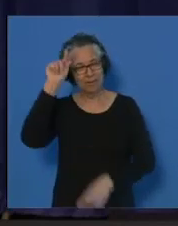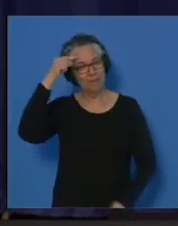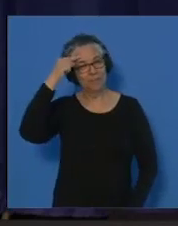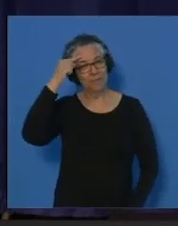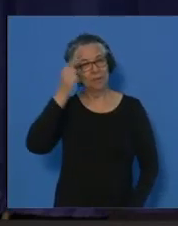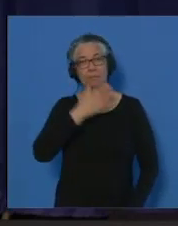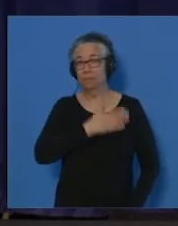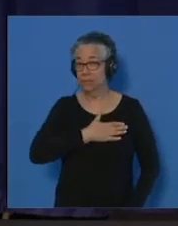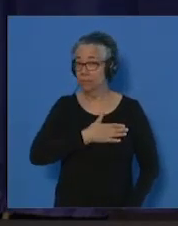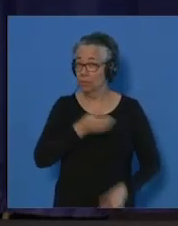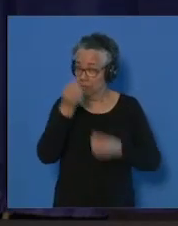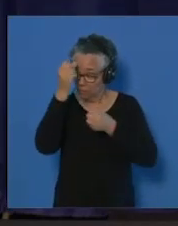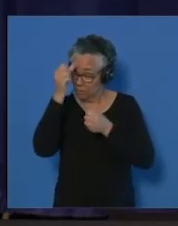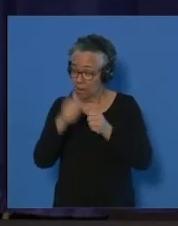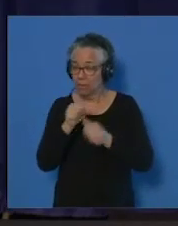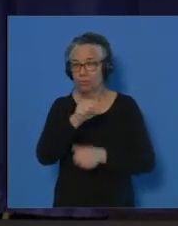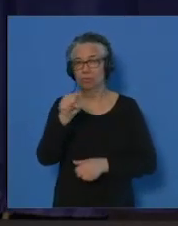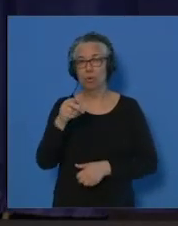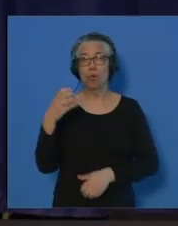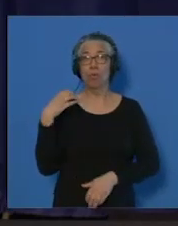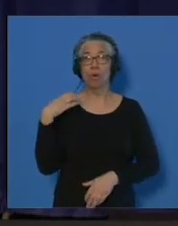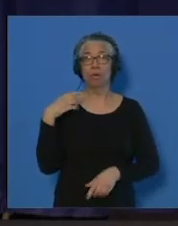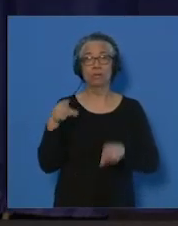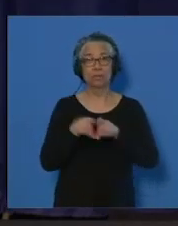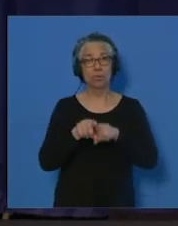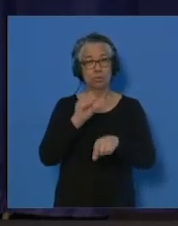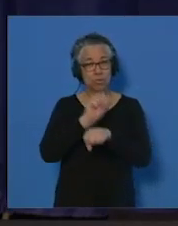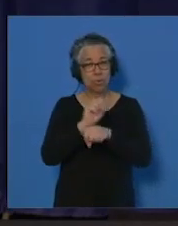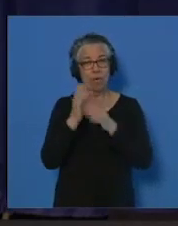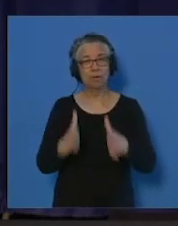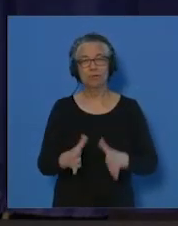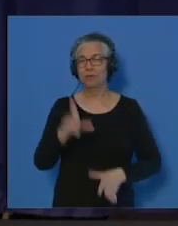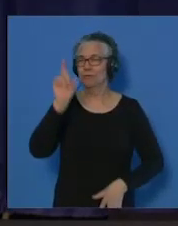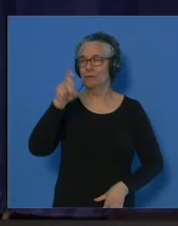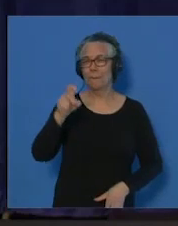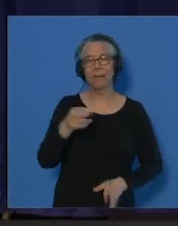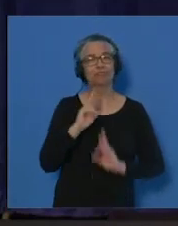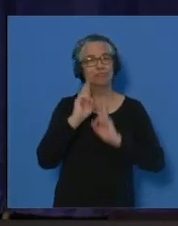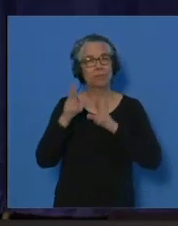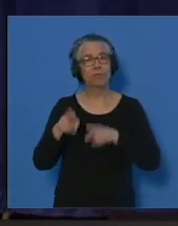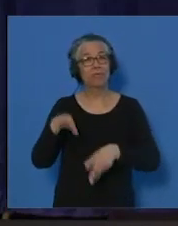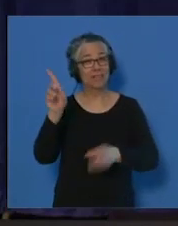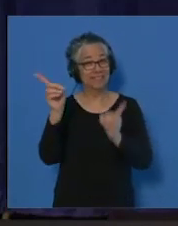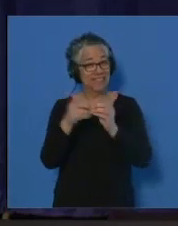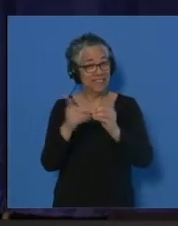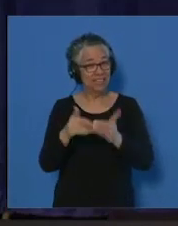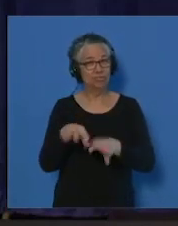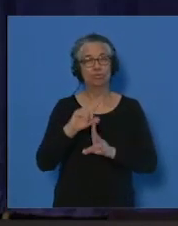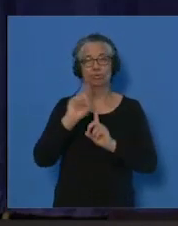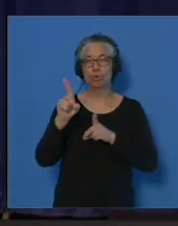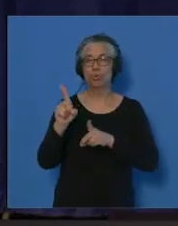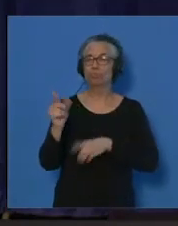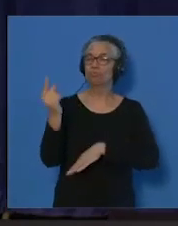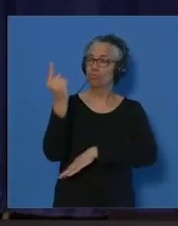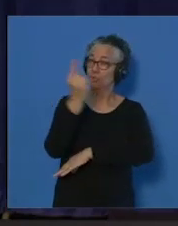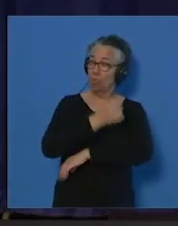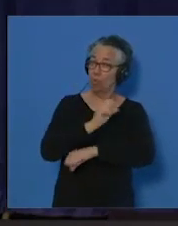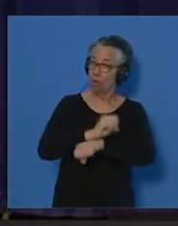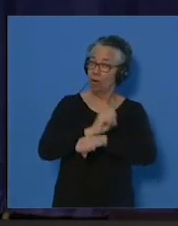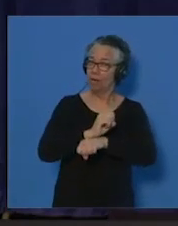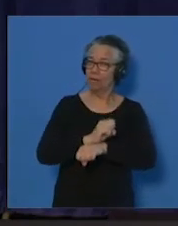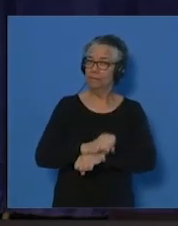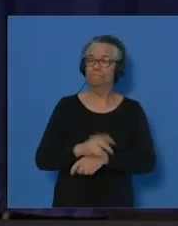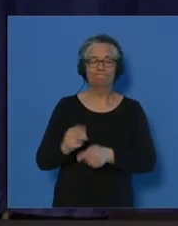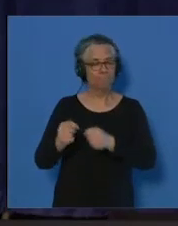remind everyone, both employees and employers, that you must report the date you're returning to work immediately to the Department